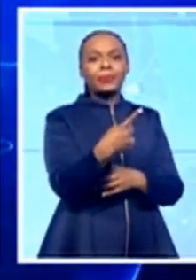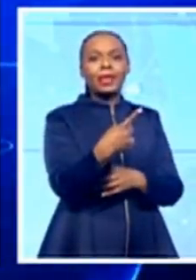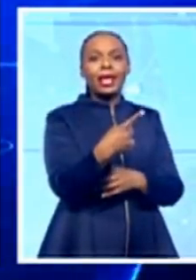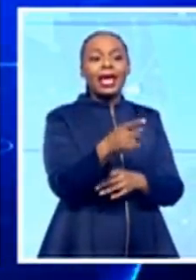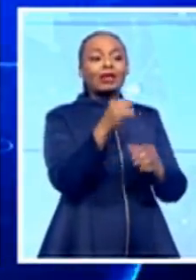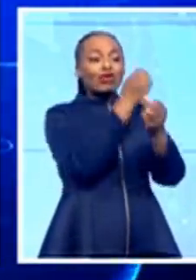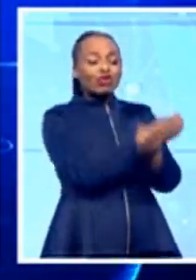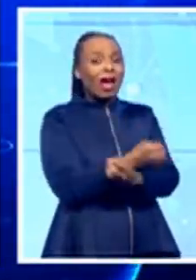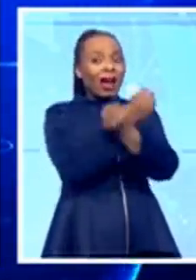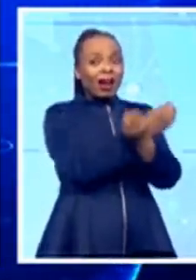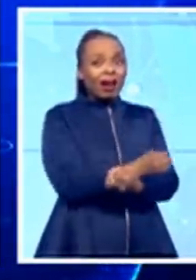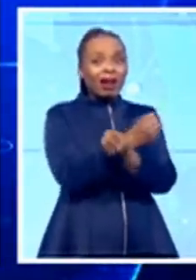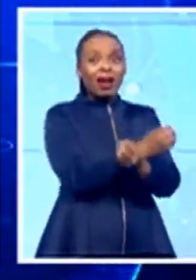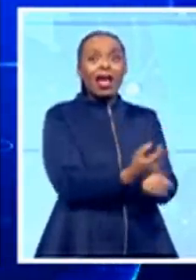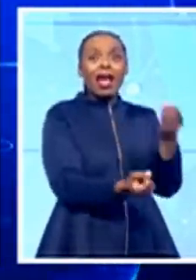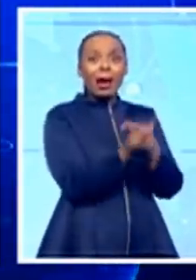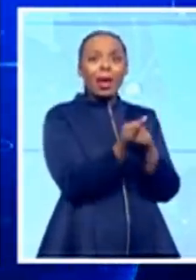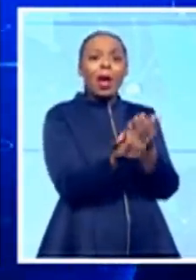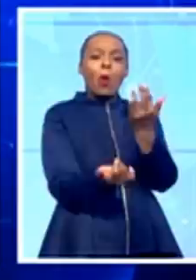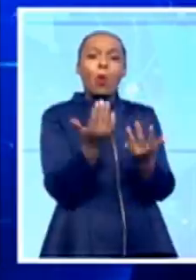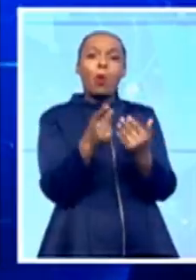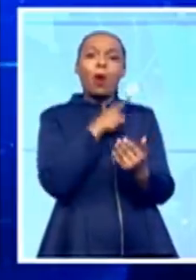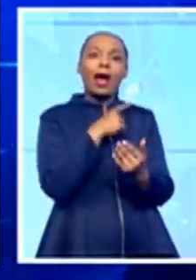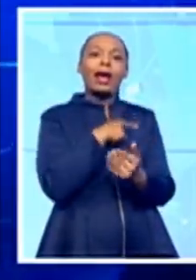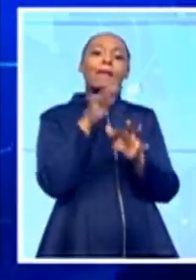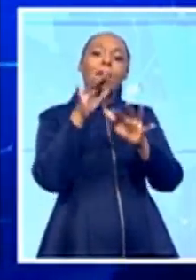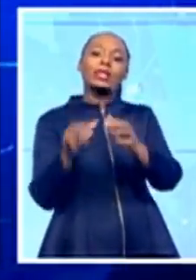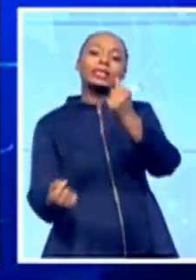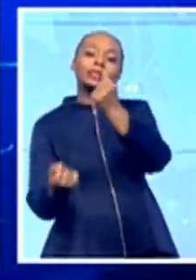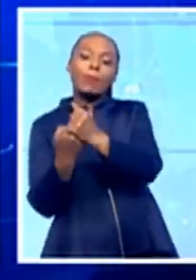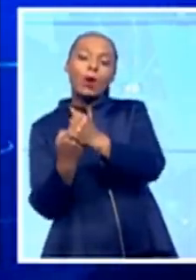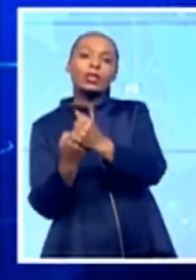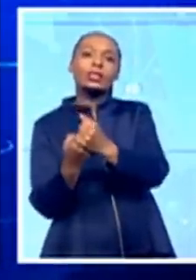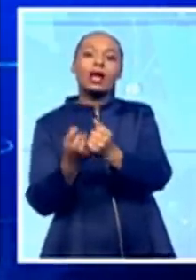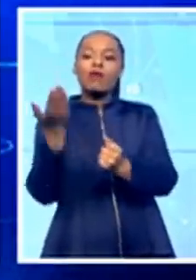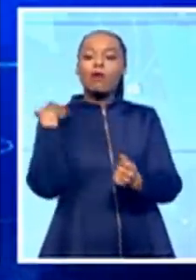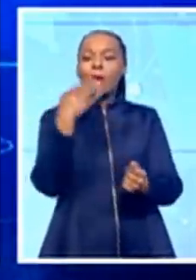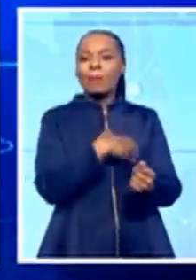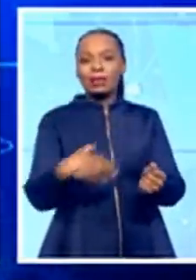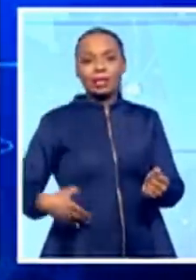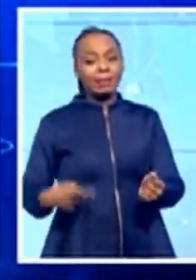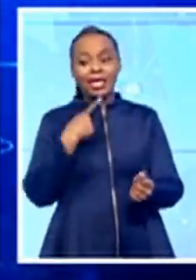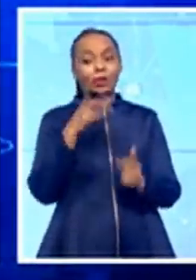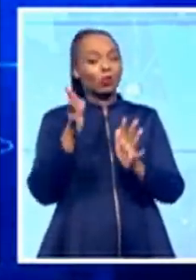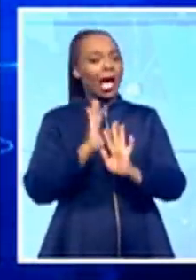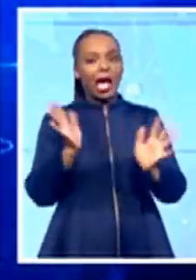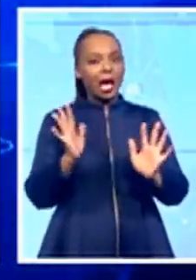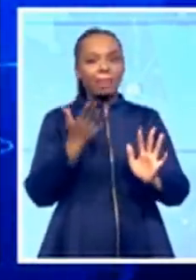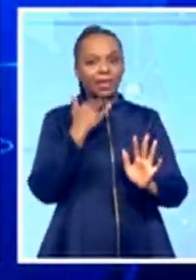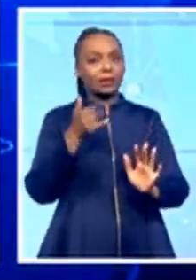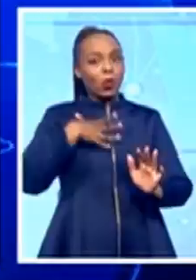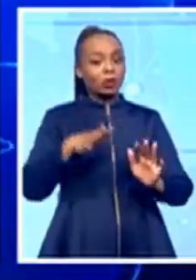who support the former president. That's not what I'm saying. With regards to what we are seeing, though, the